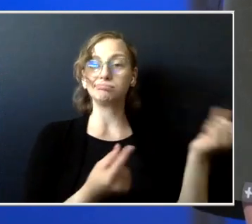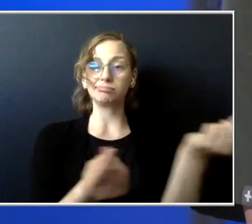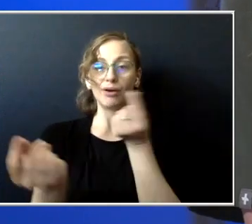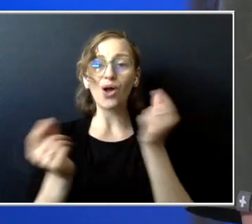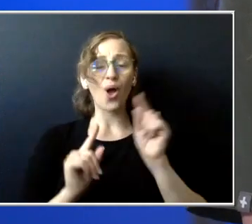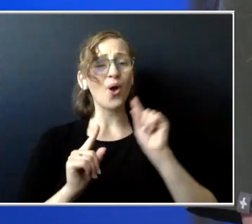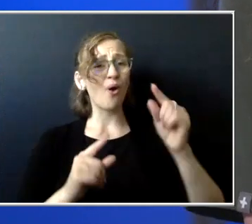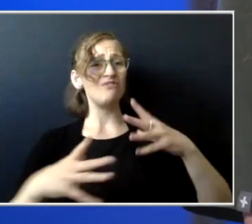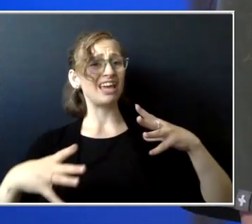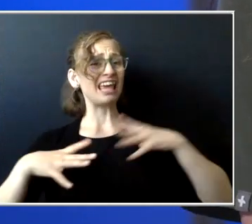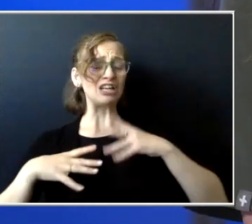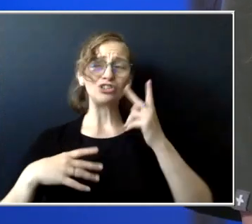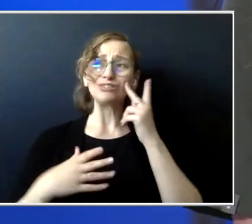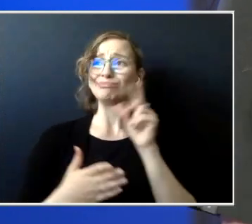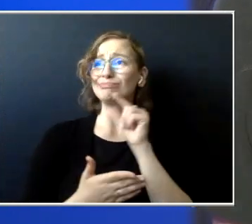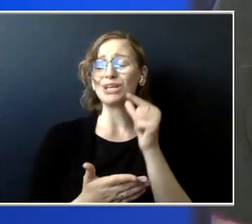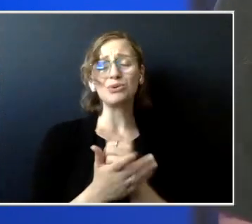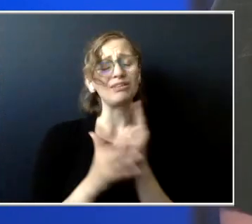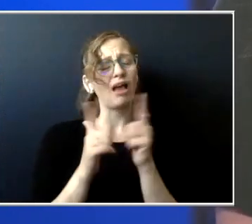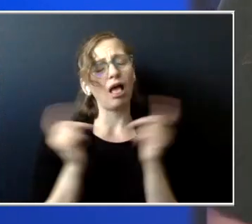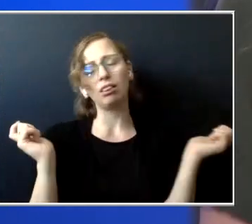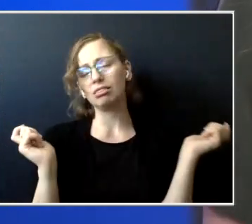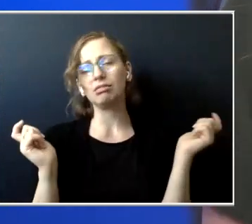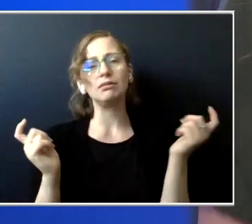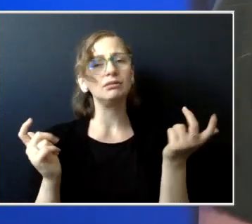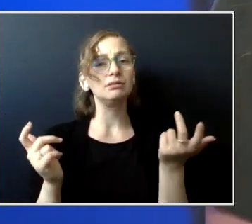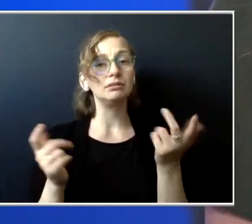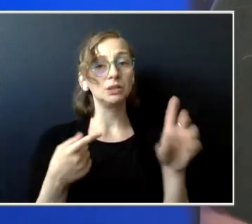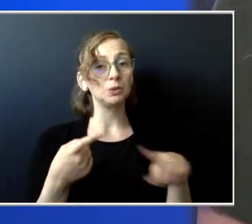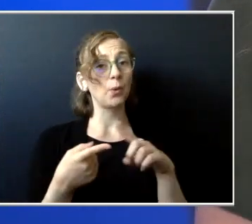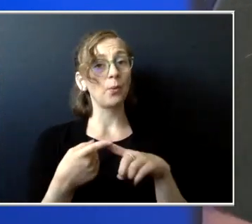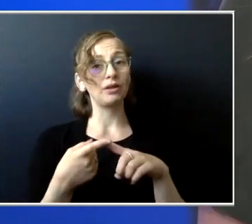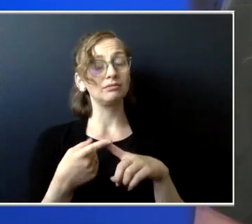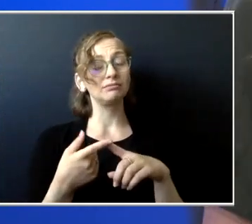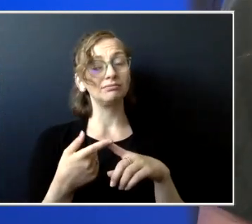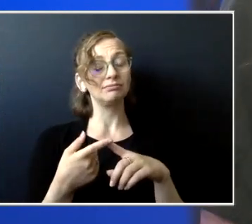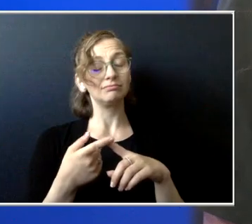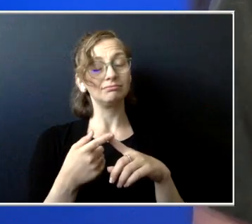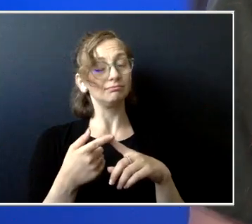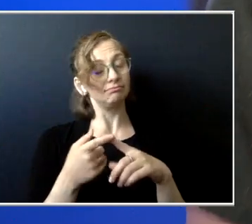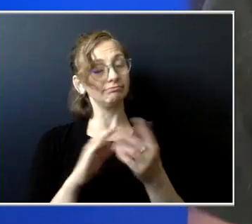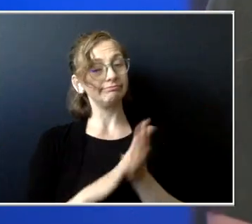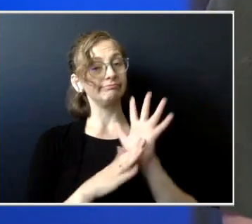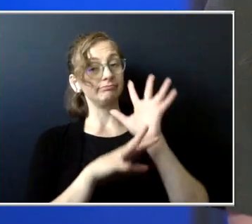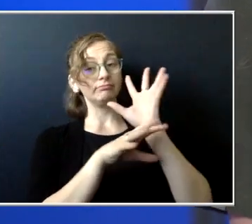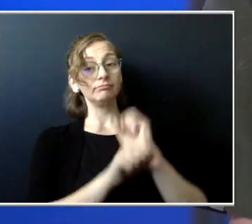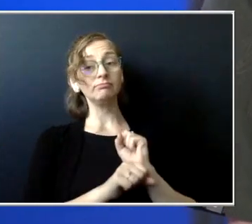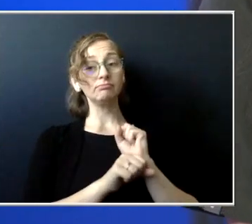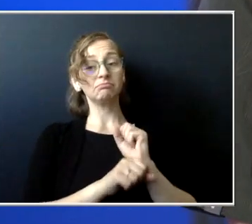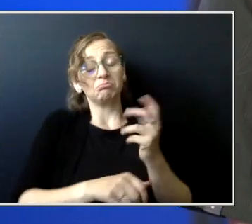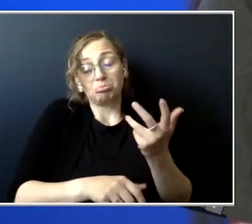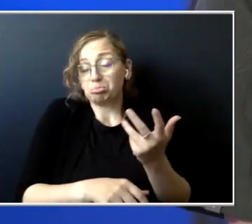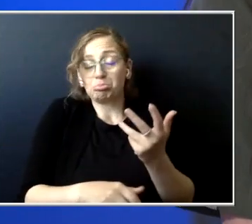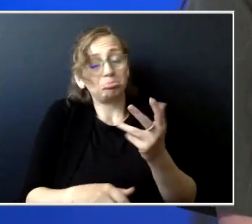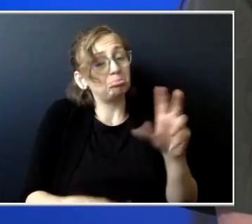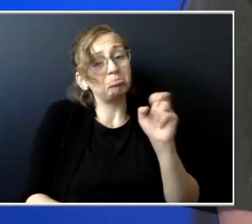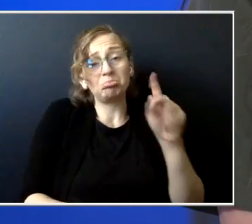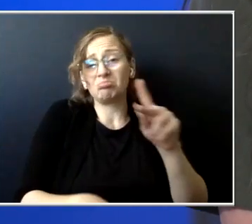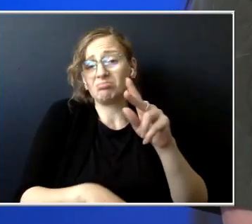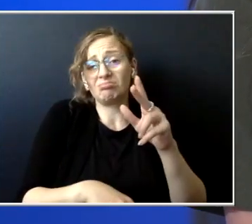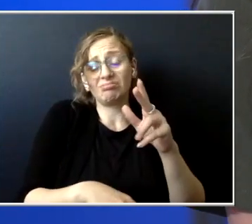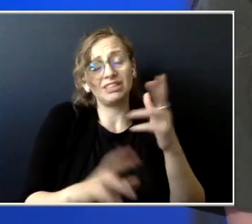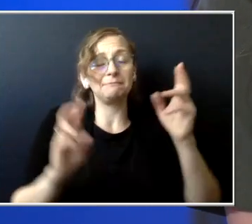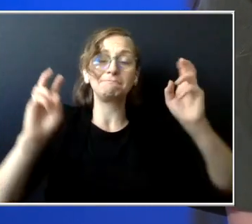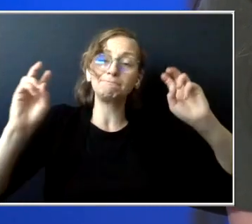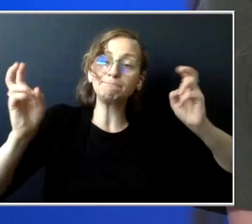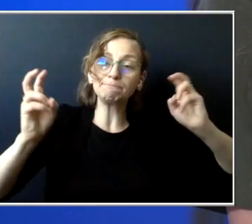that. So, you know, it is a big change. So once they get used to everything else, you know, I think a lot of patients find